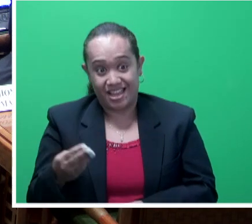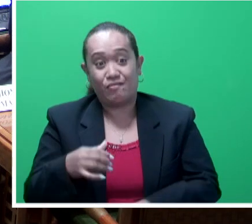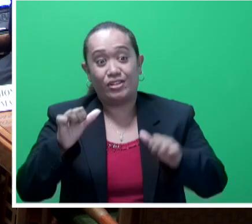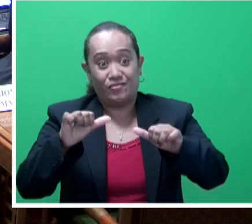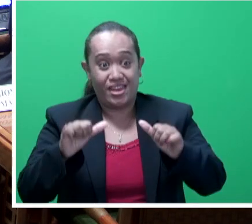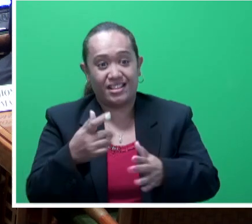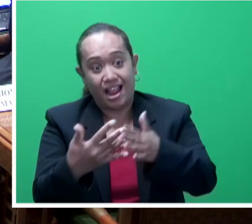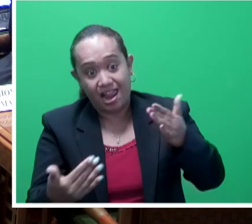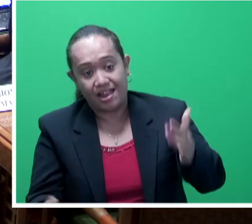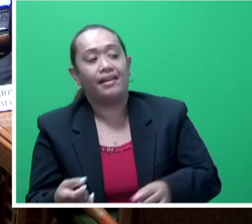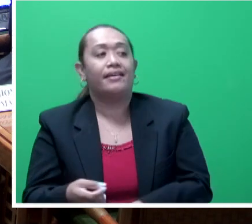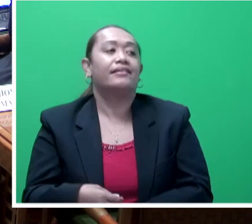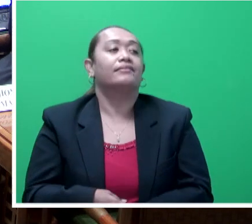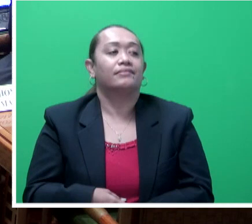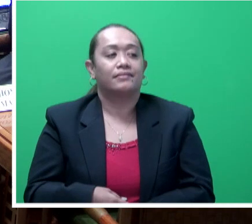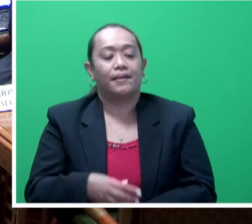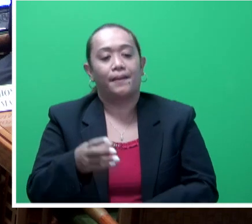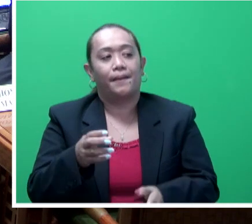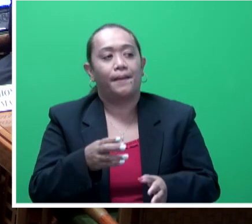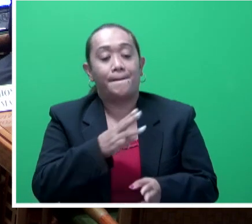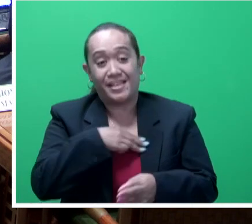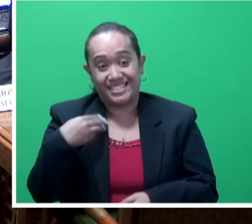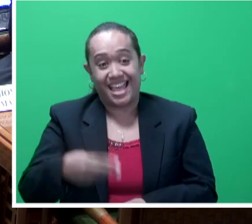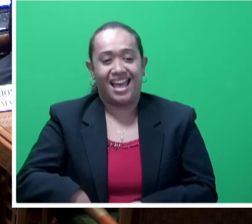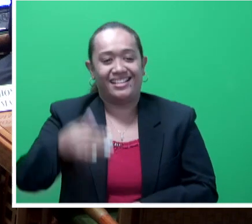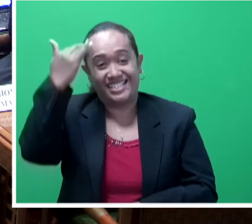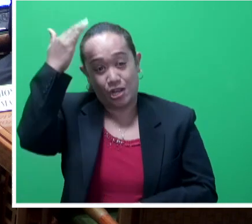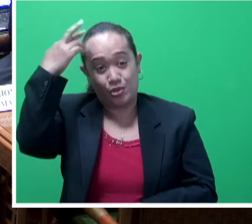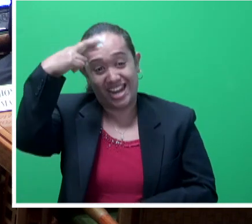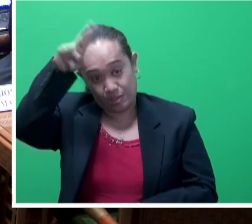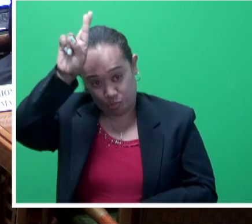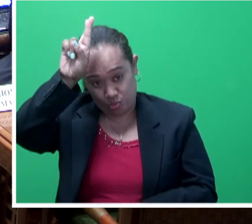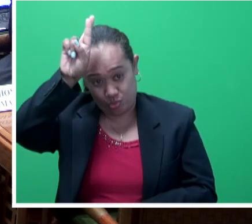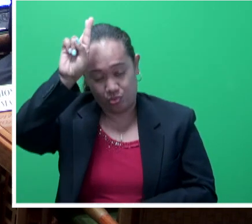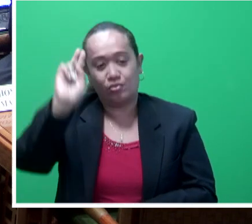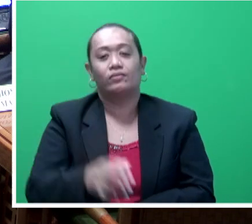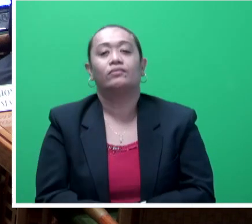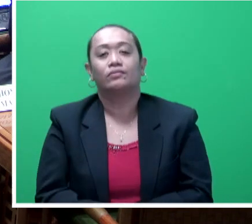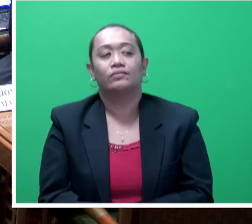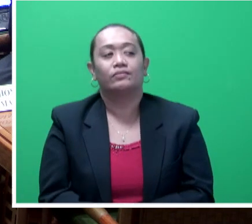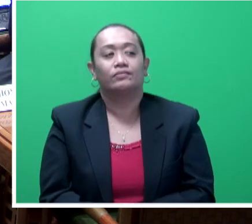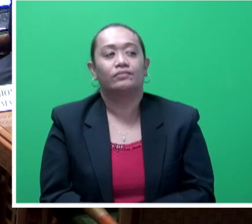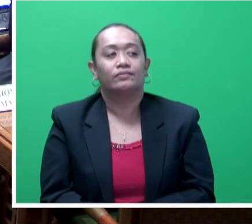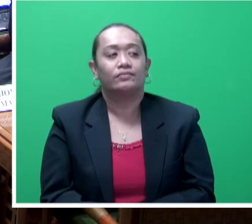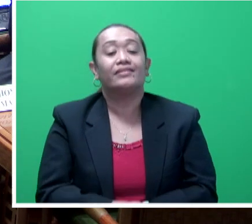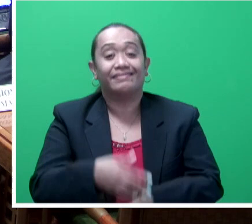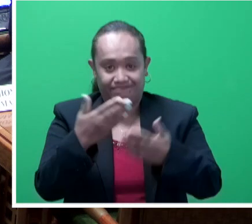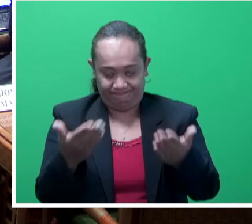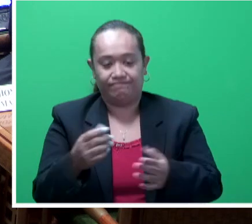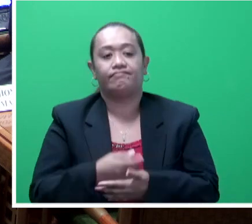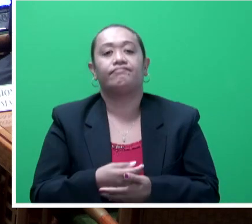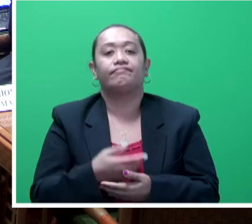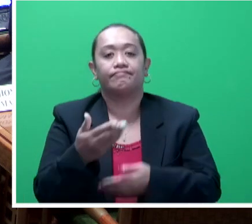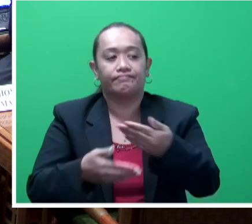and Maritime Development and Disaster Management, the Honourable Ineas Serweiratu. You have the floor.